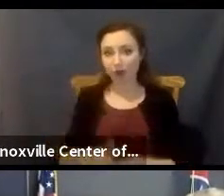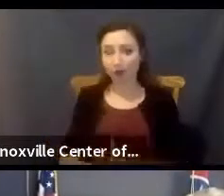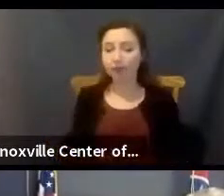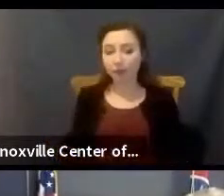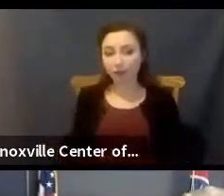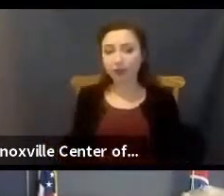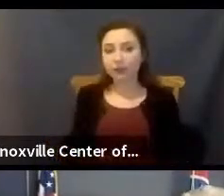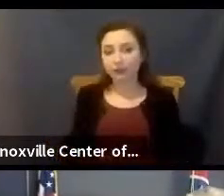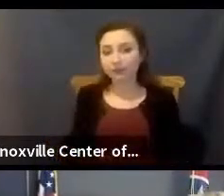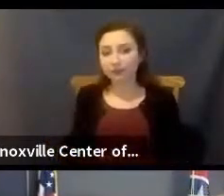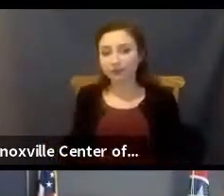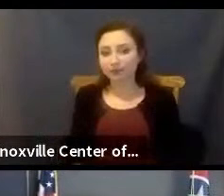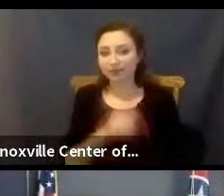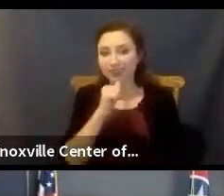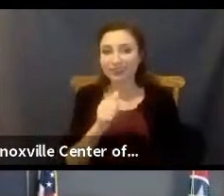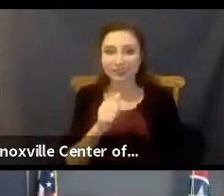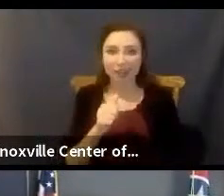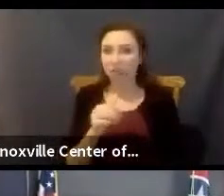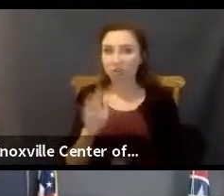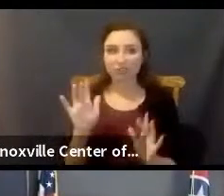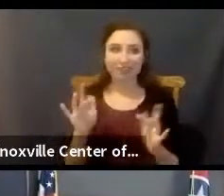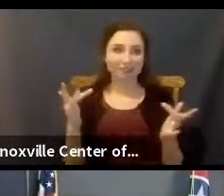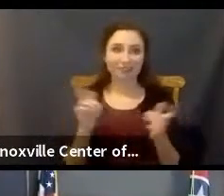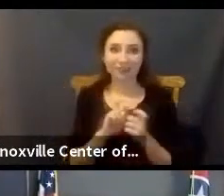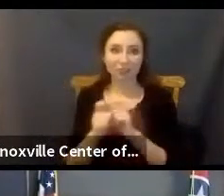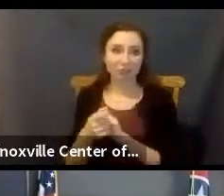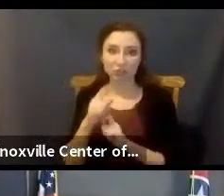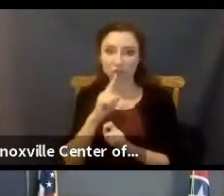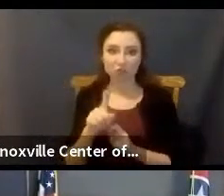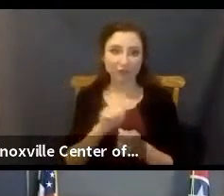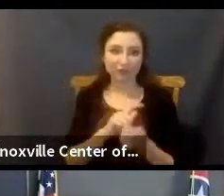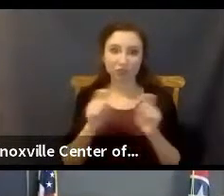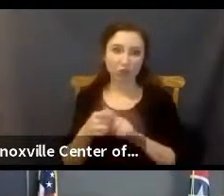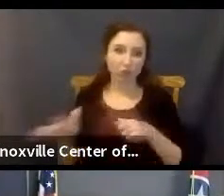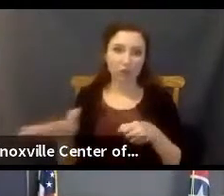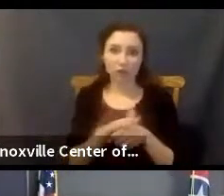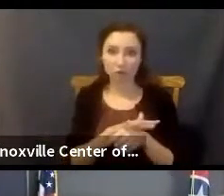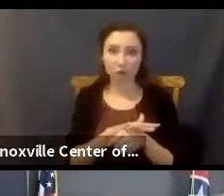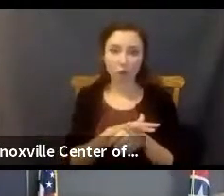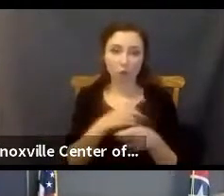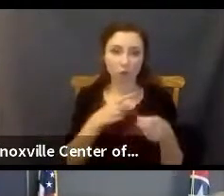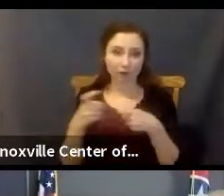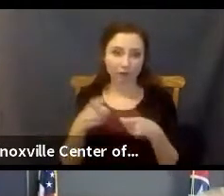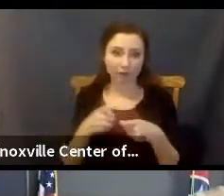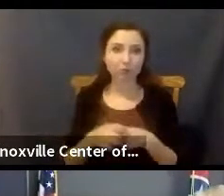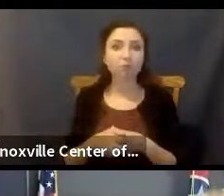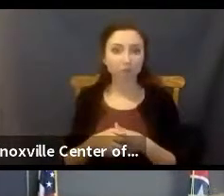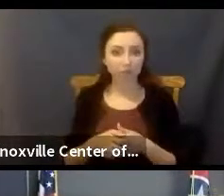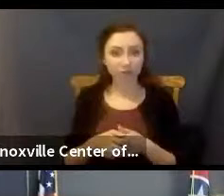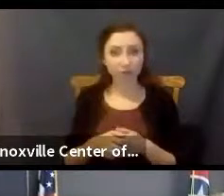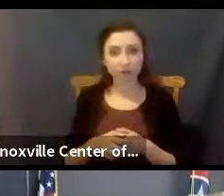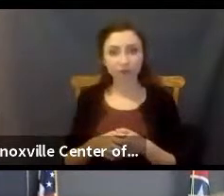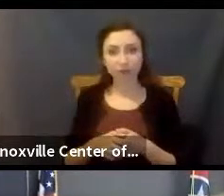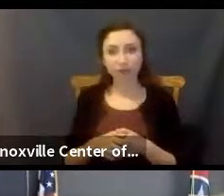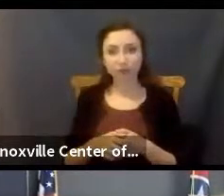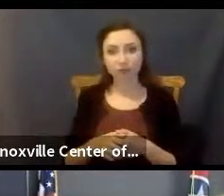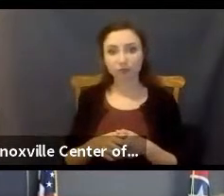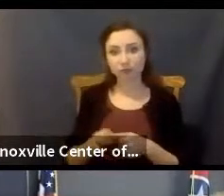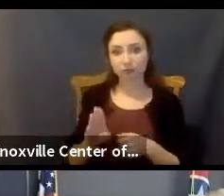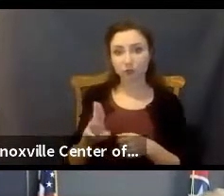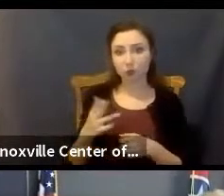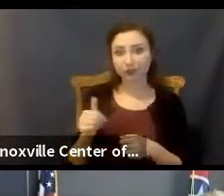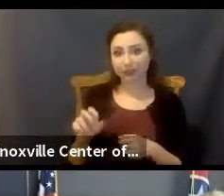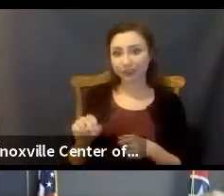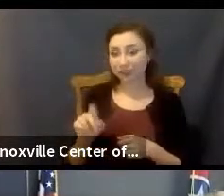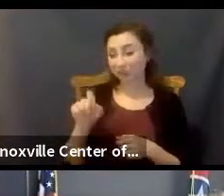not a minor alteration. That really effectively changes this regulation. Don't we need to finish